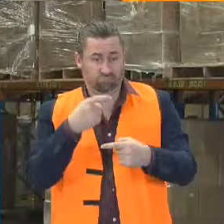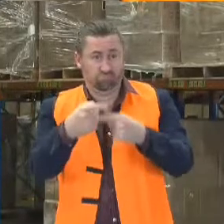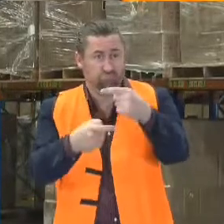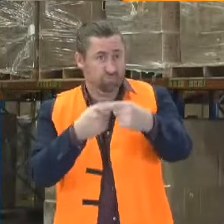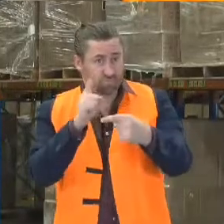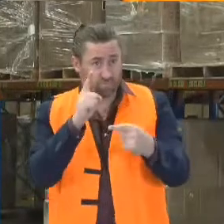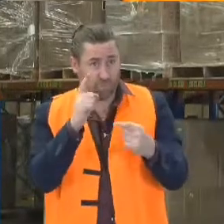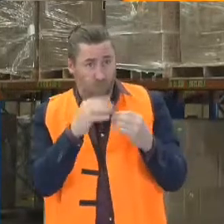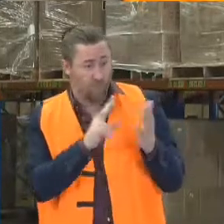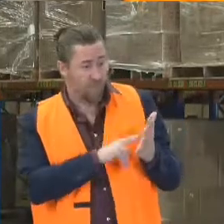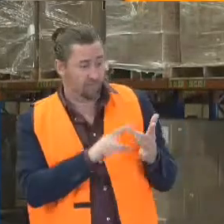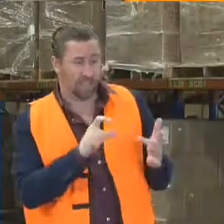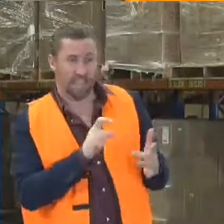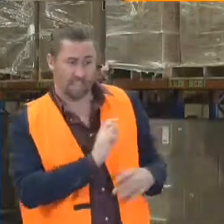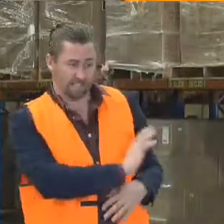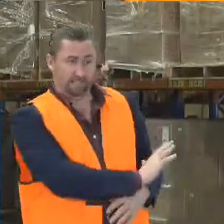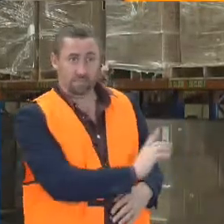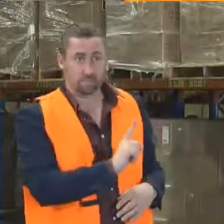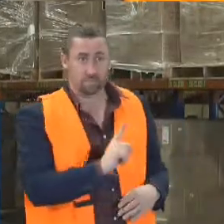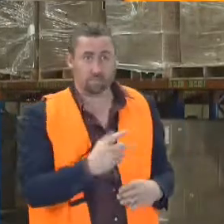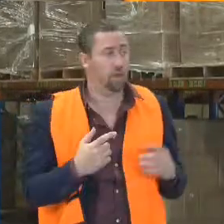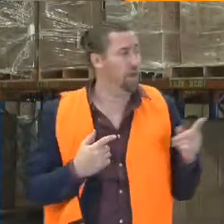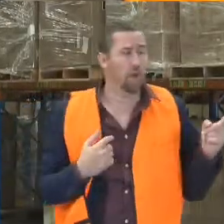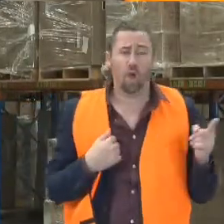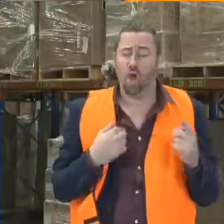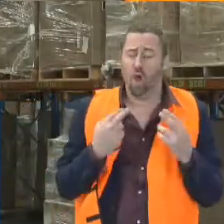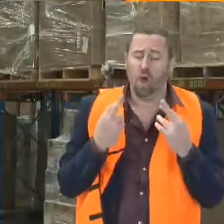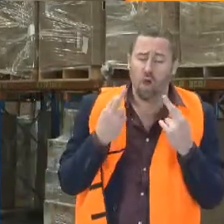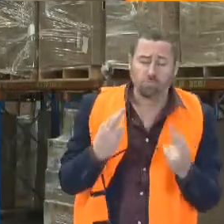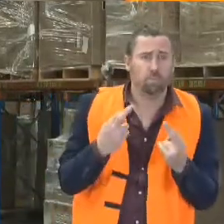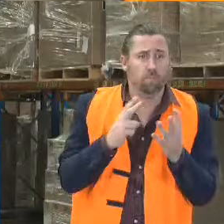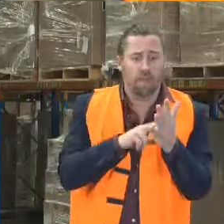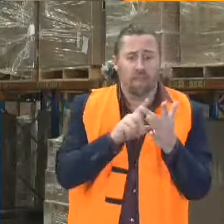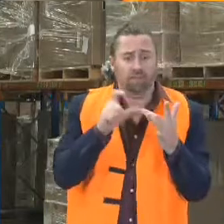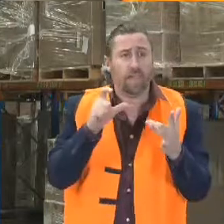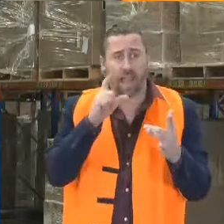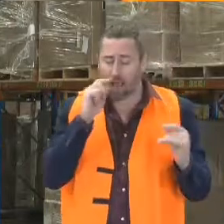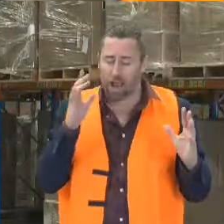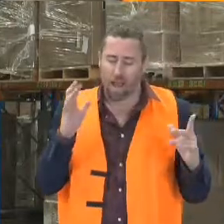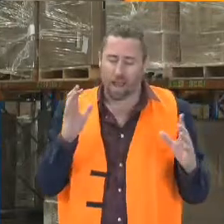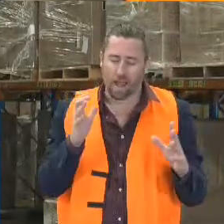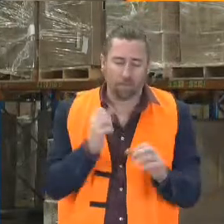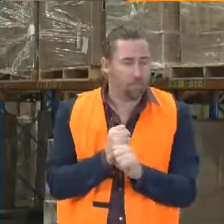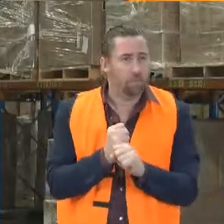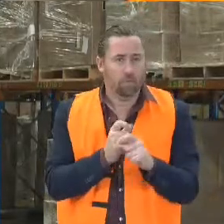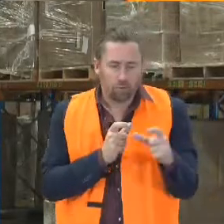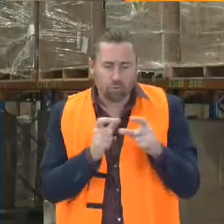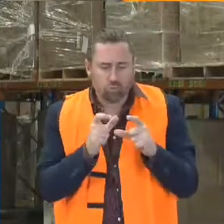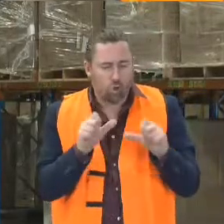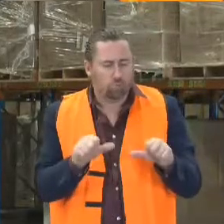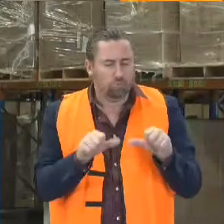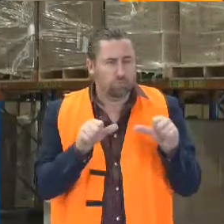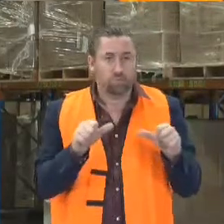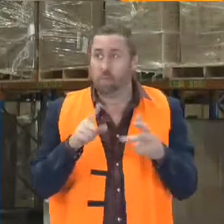Well, look, we hope that Victoria gets their numbers under control, their cases under control.